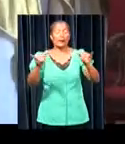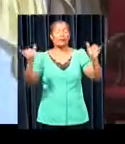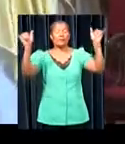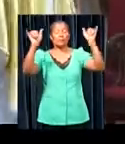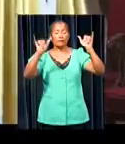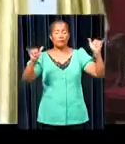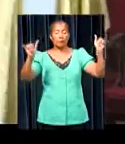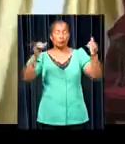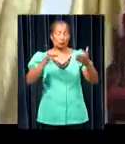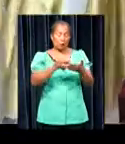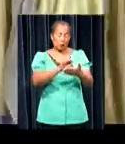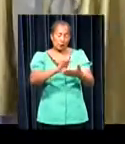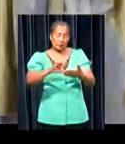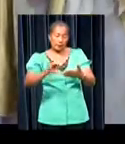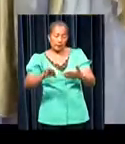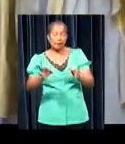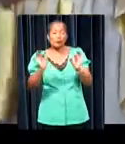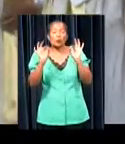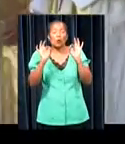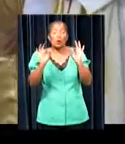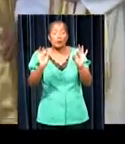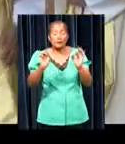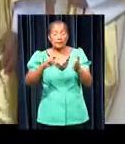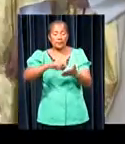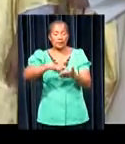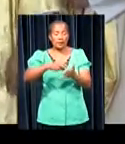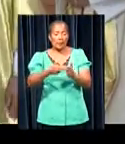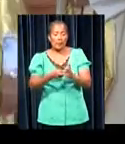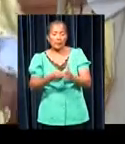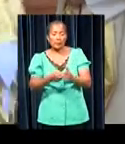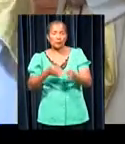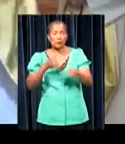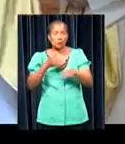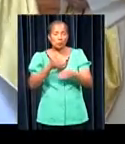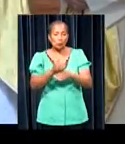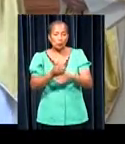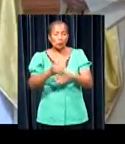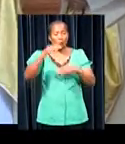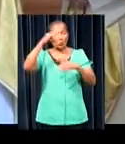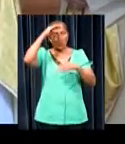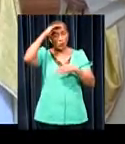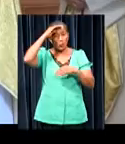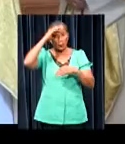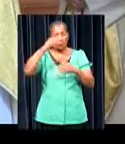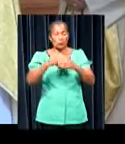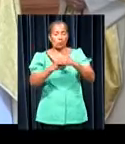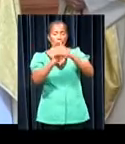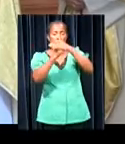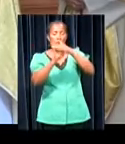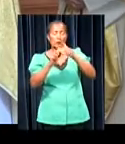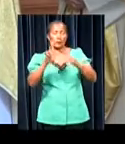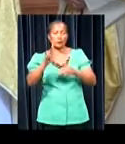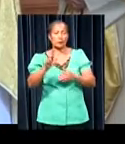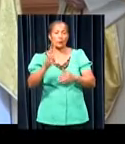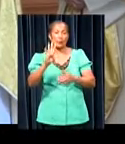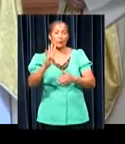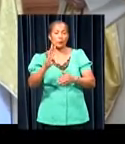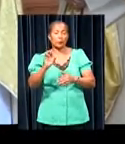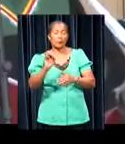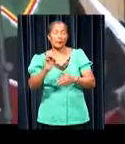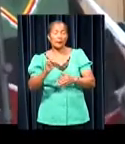do. The final part of the ordination is the official singing deed by the head